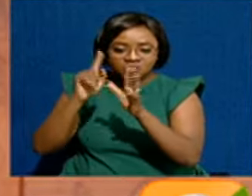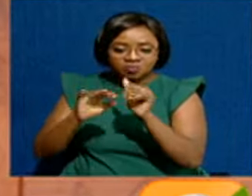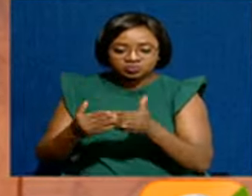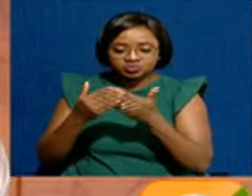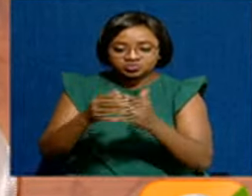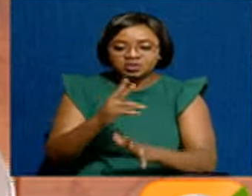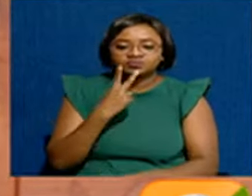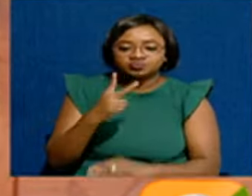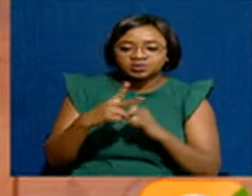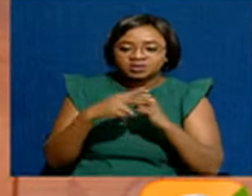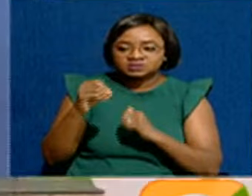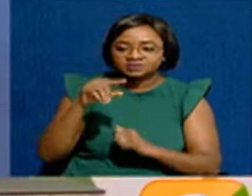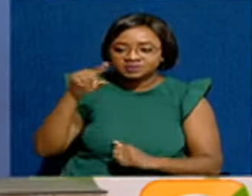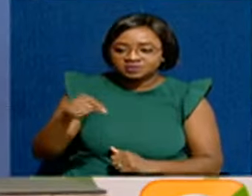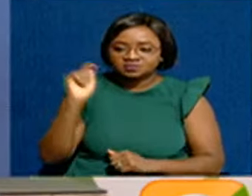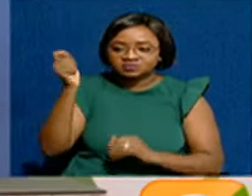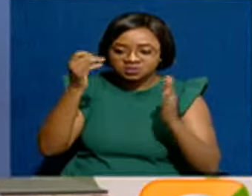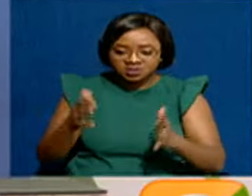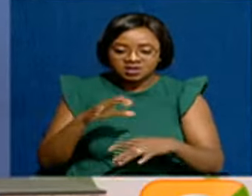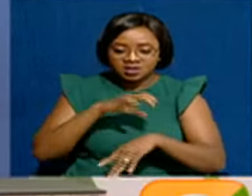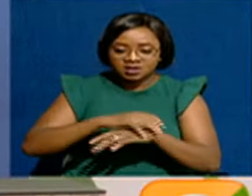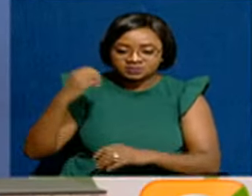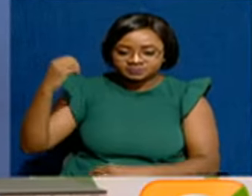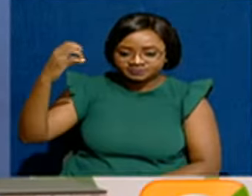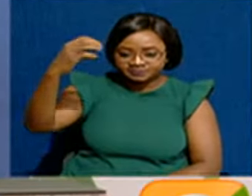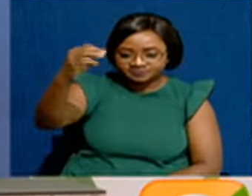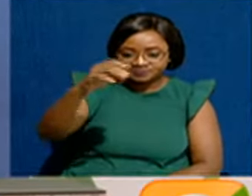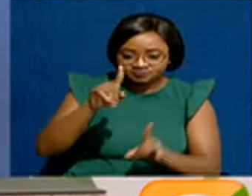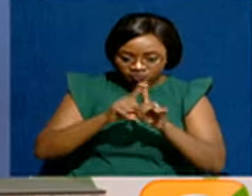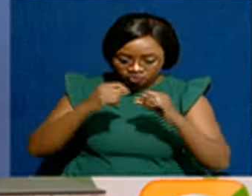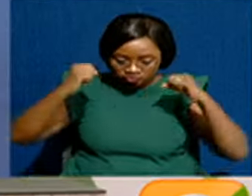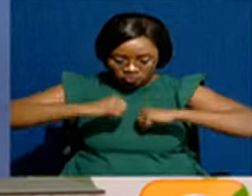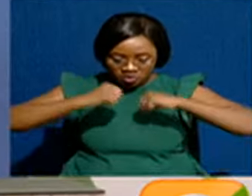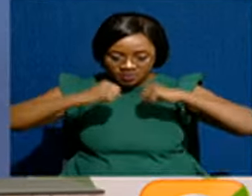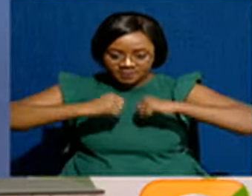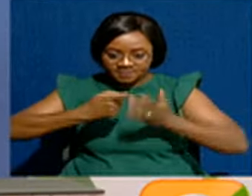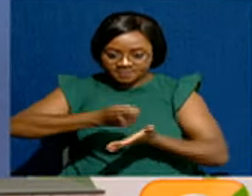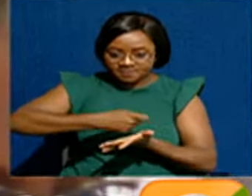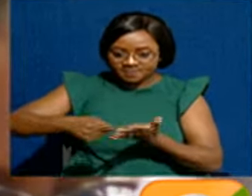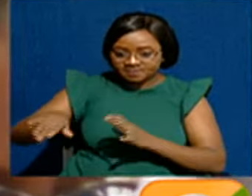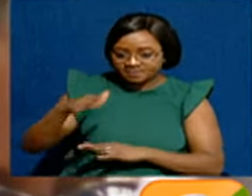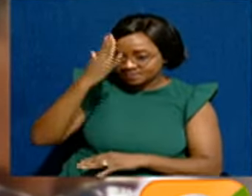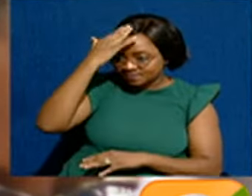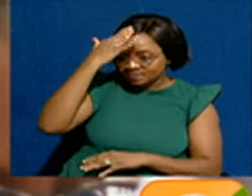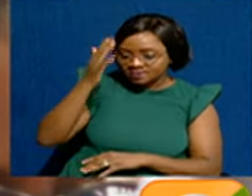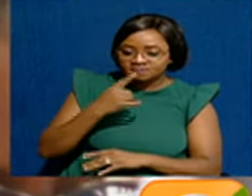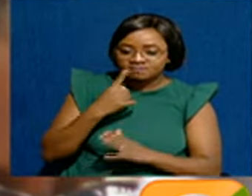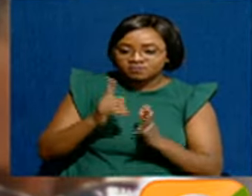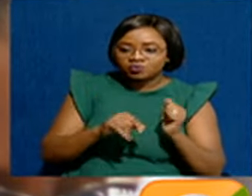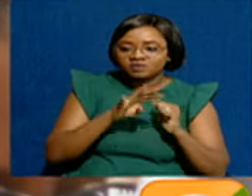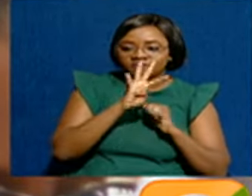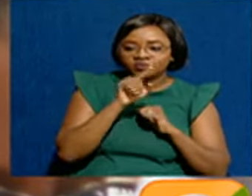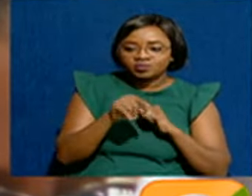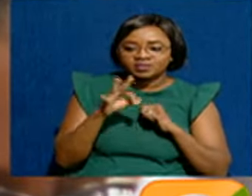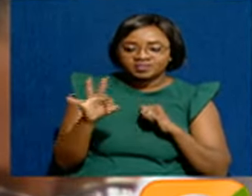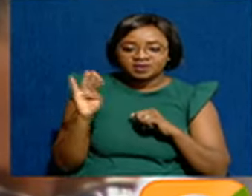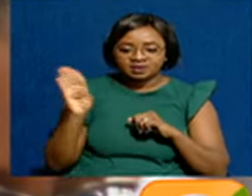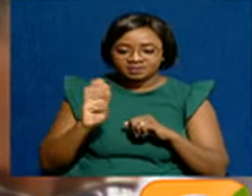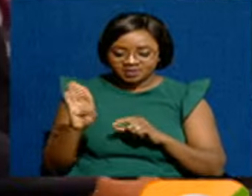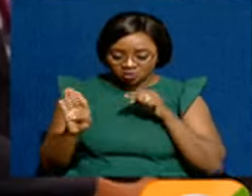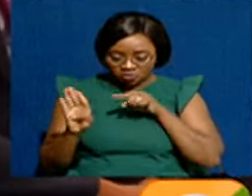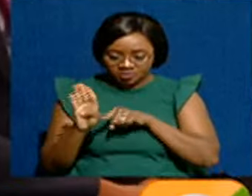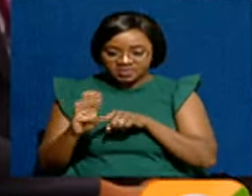270,000 Kenyans to electricity. As per the terms of the agreement signed on Monday, 4.3 billion shillings of the 27 billion is a